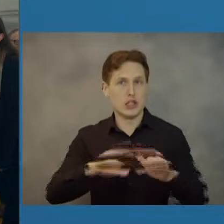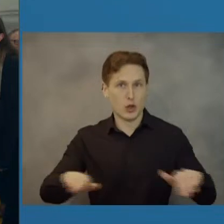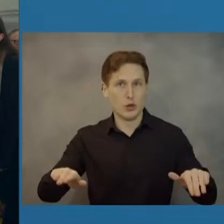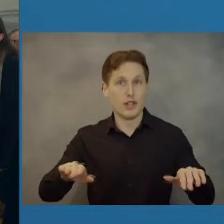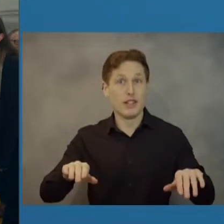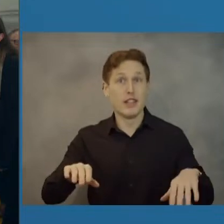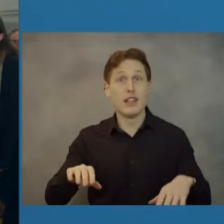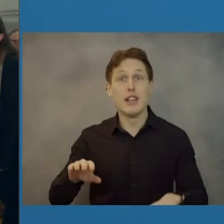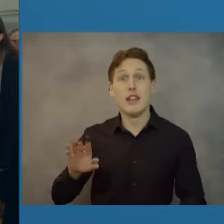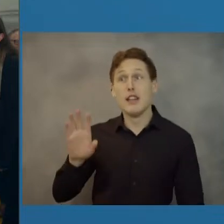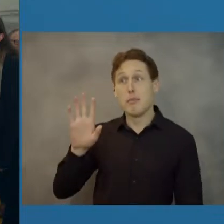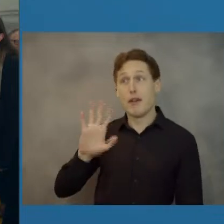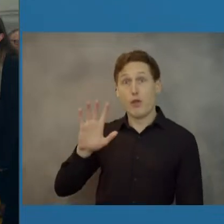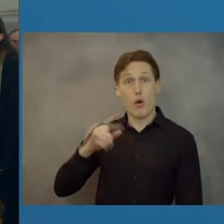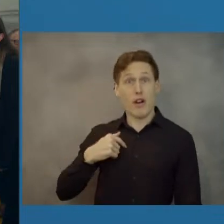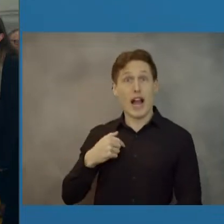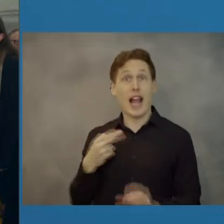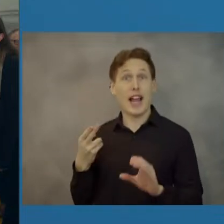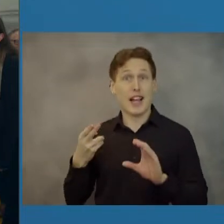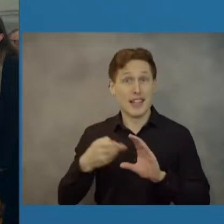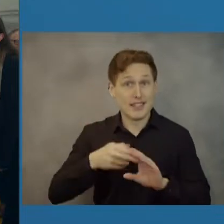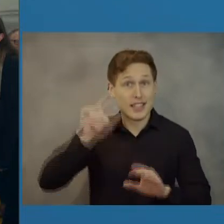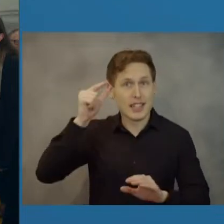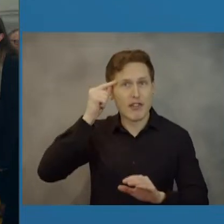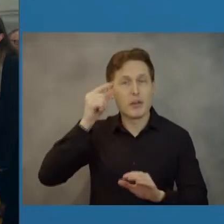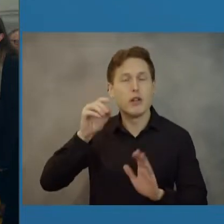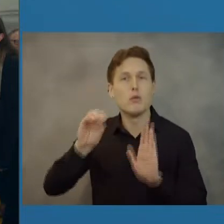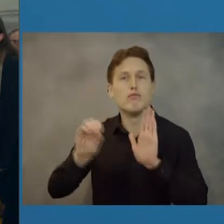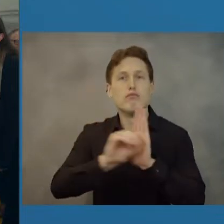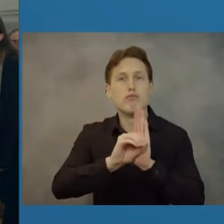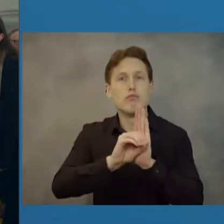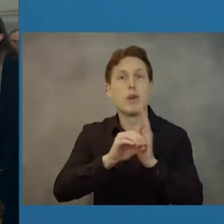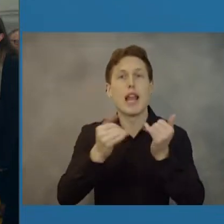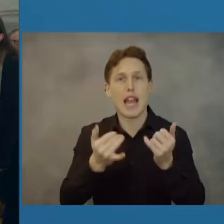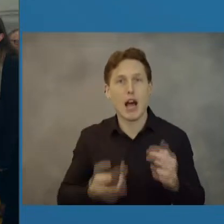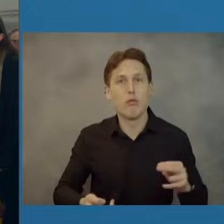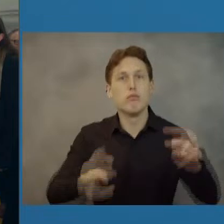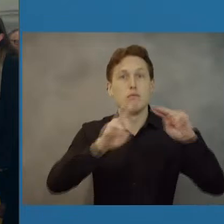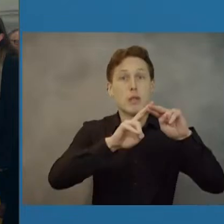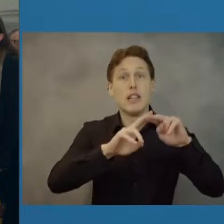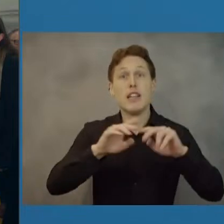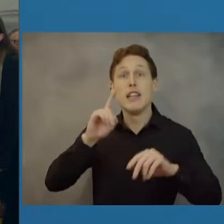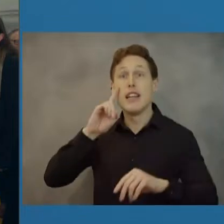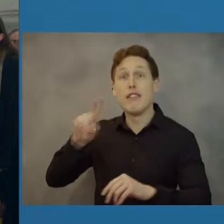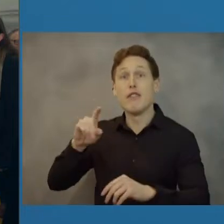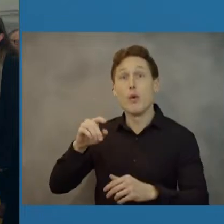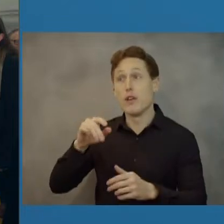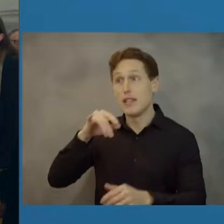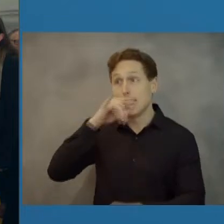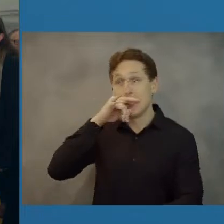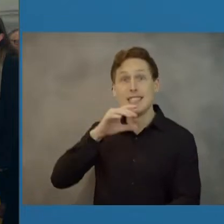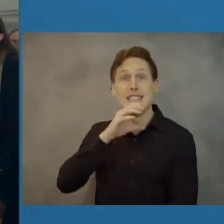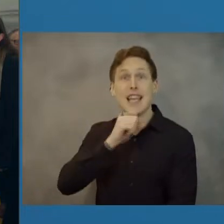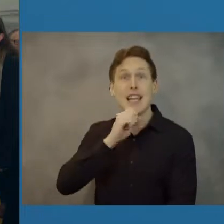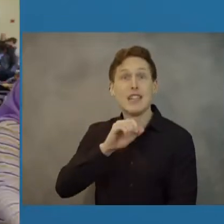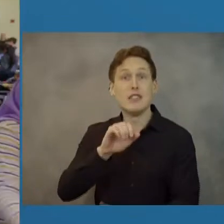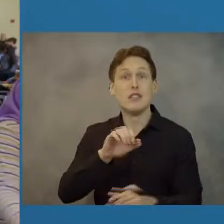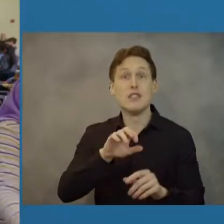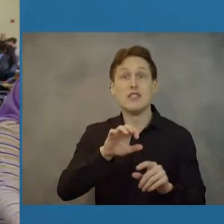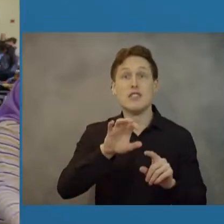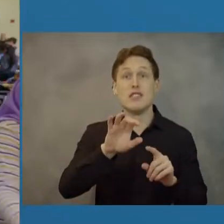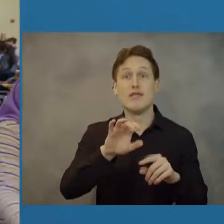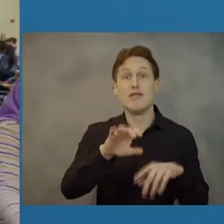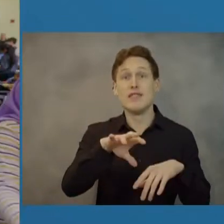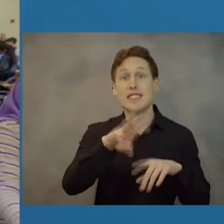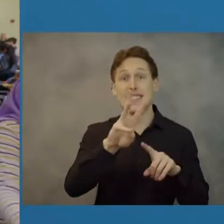zero when I first became governor, and up to $500 for school-age children in 2026. Third, we're